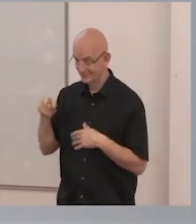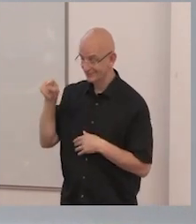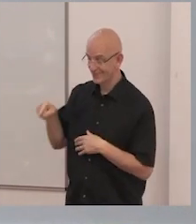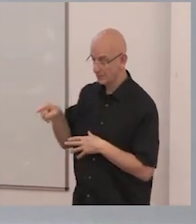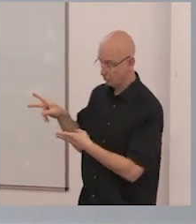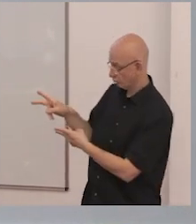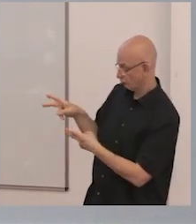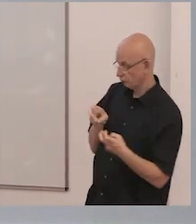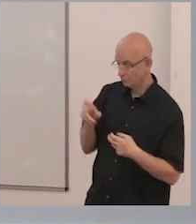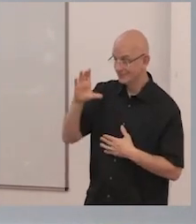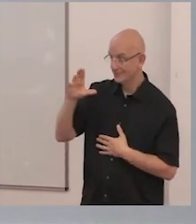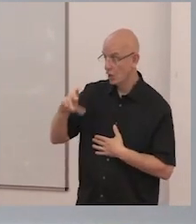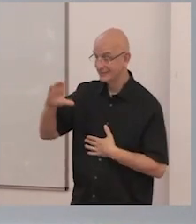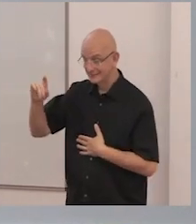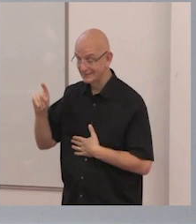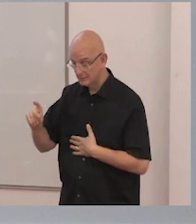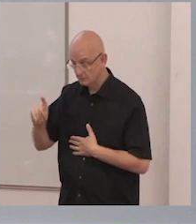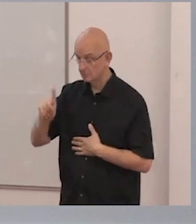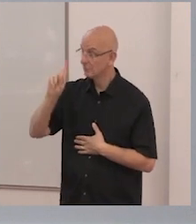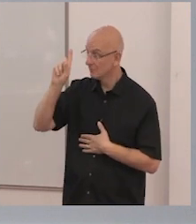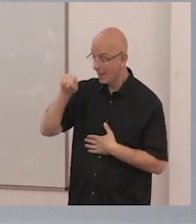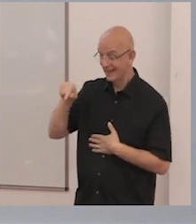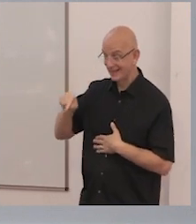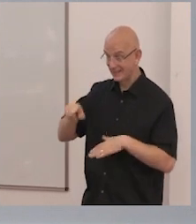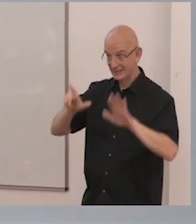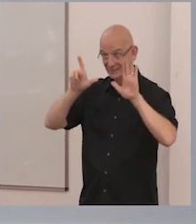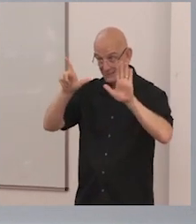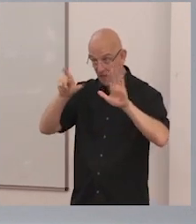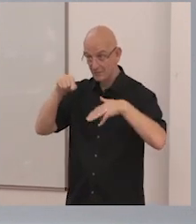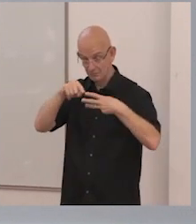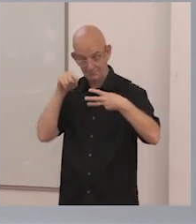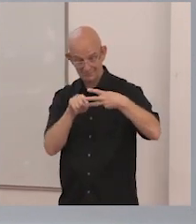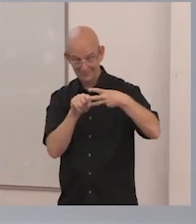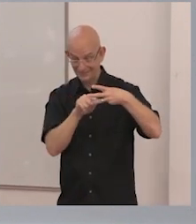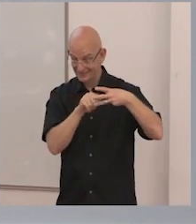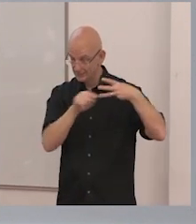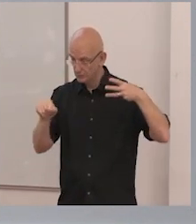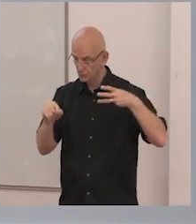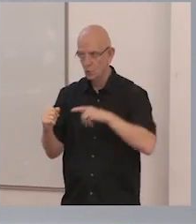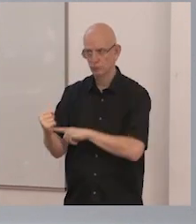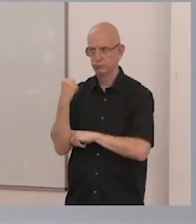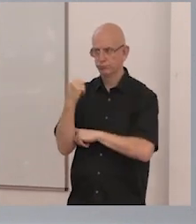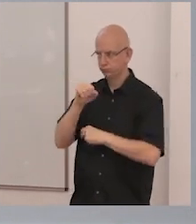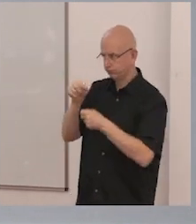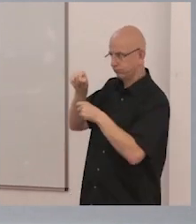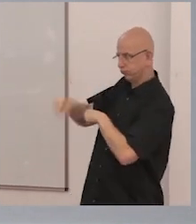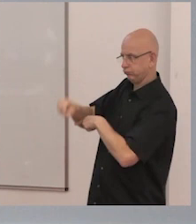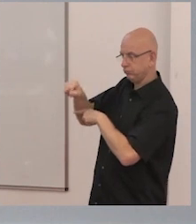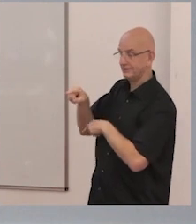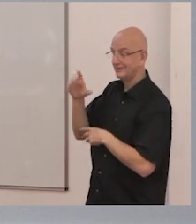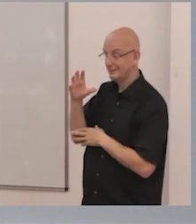much stronger than the CIC. So if you remember a few minutes ago, I talked about how